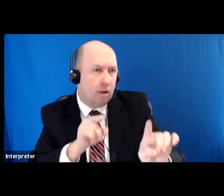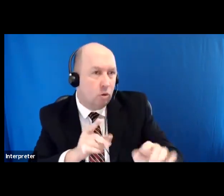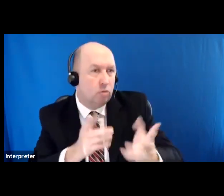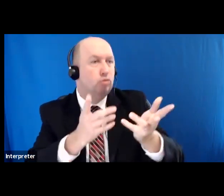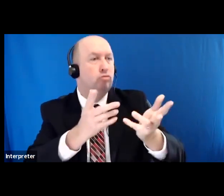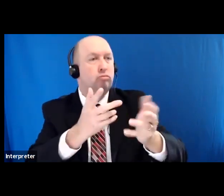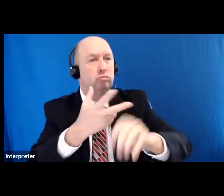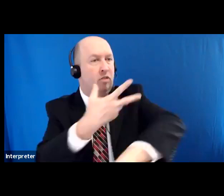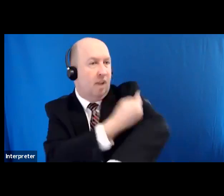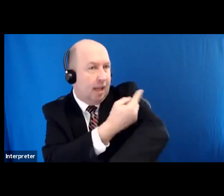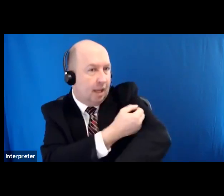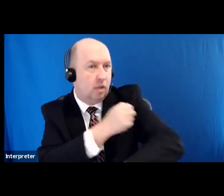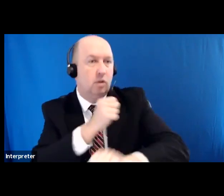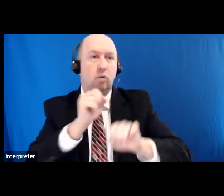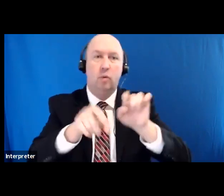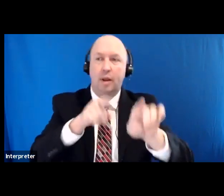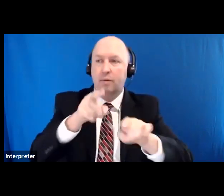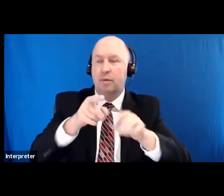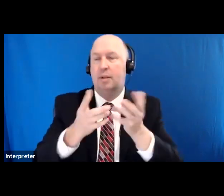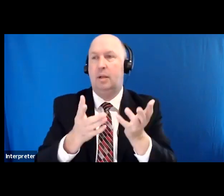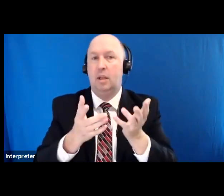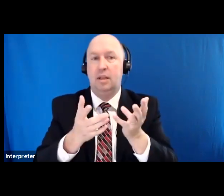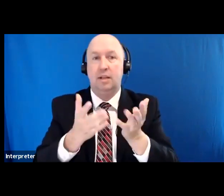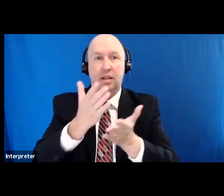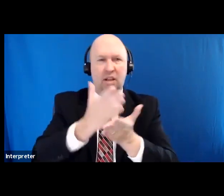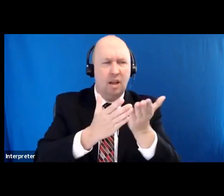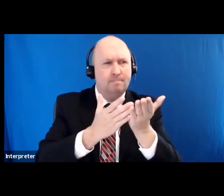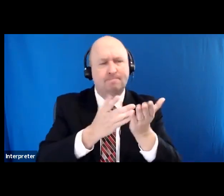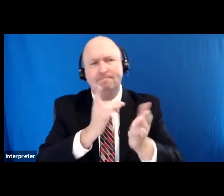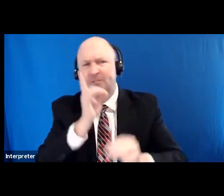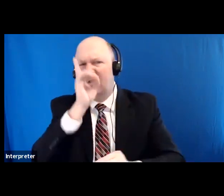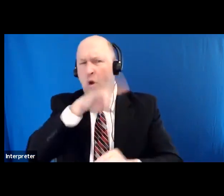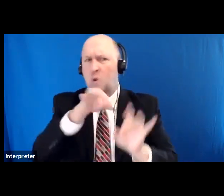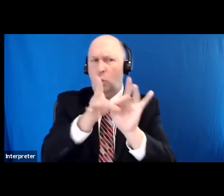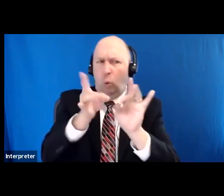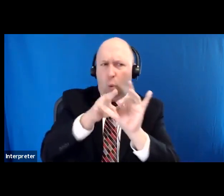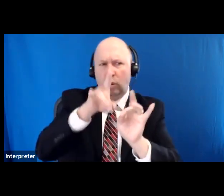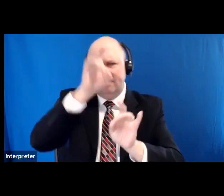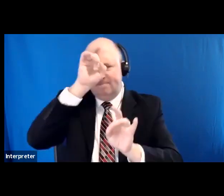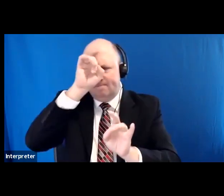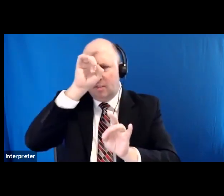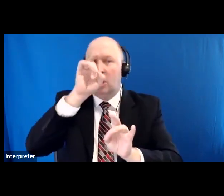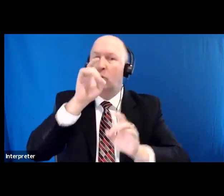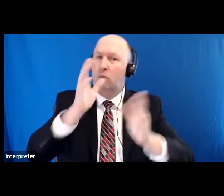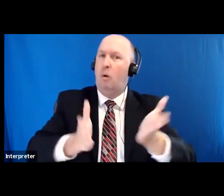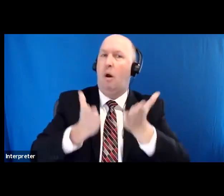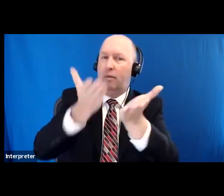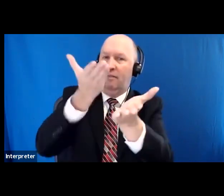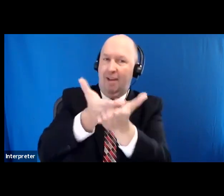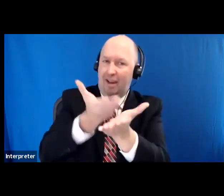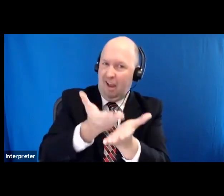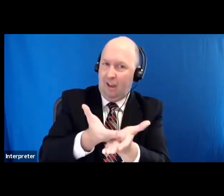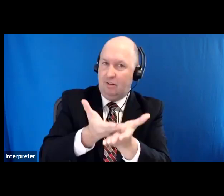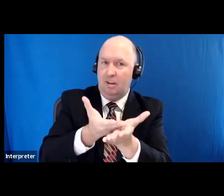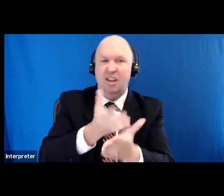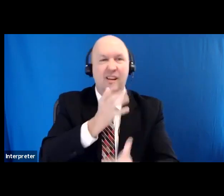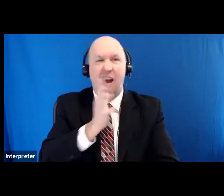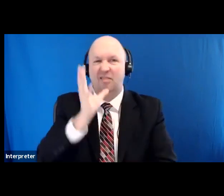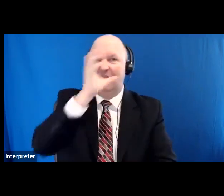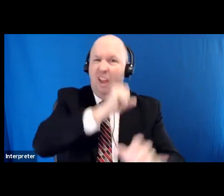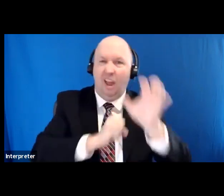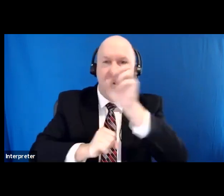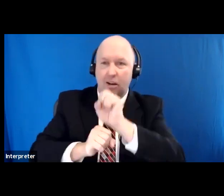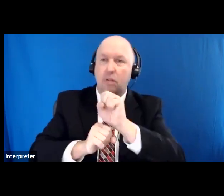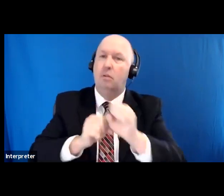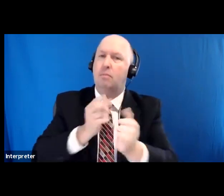vaccine, dispelling myths by providing facts, rather than speculation. We